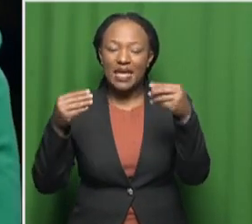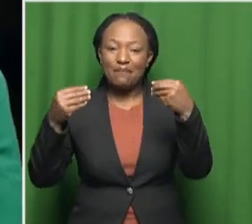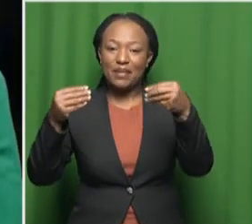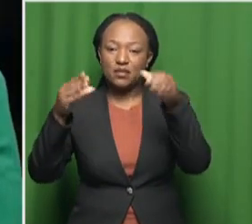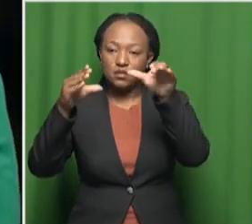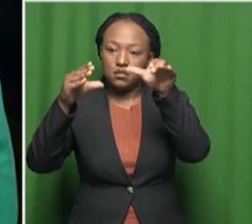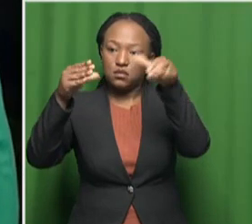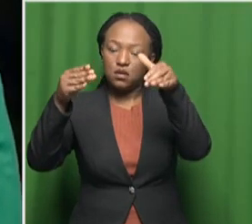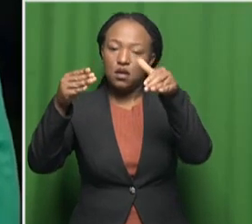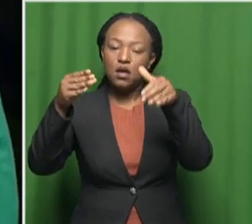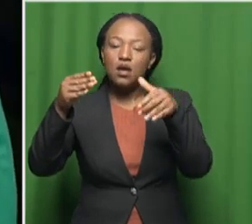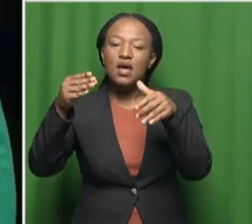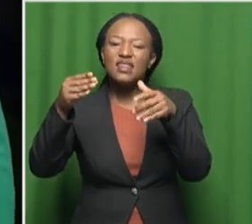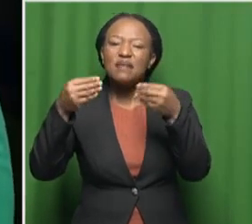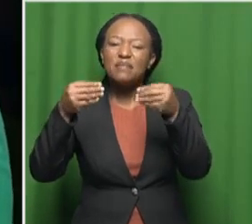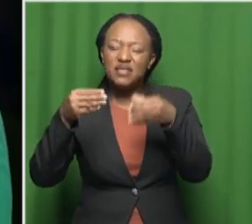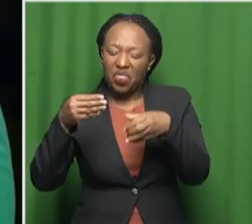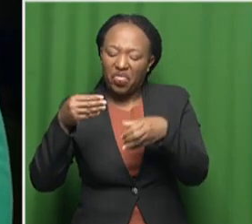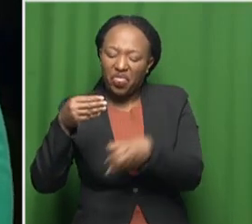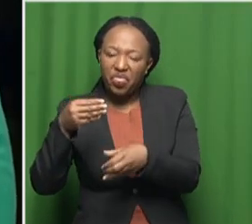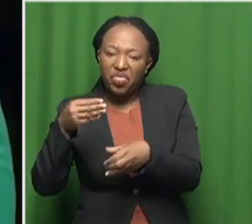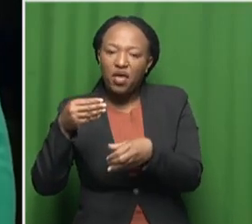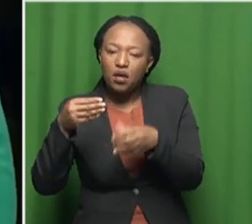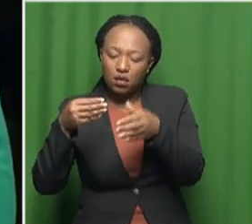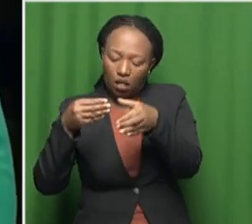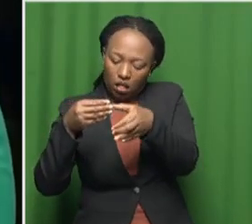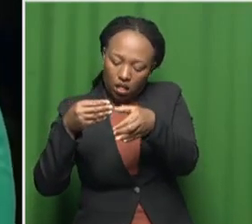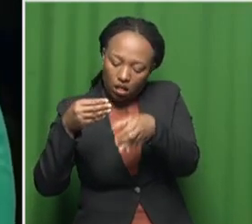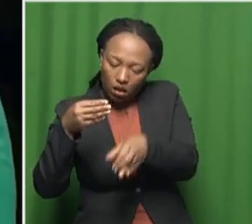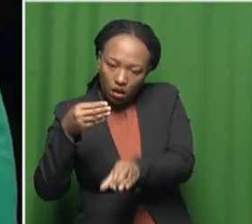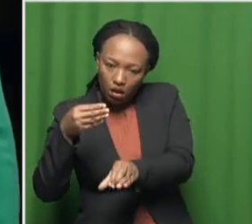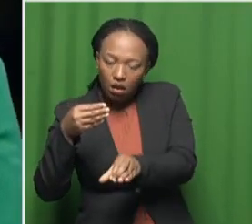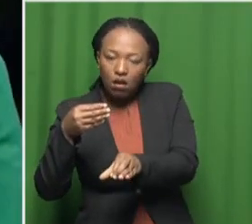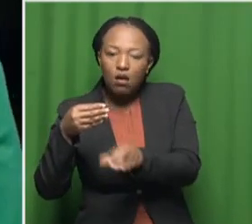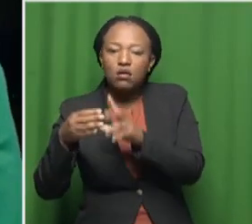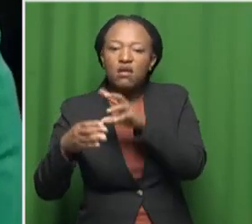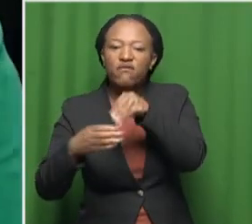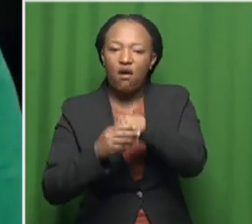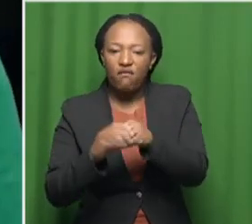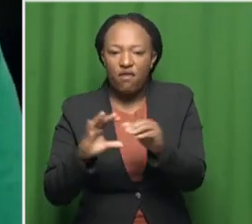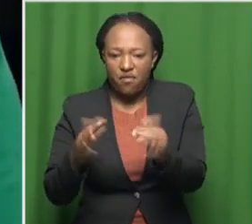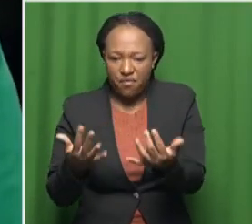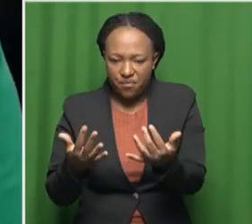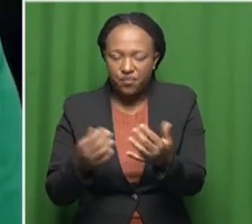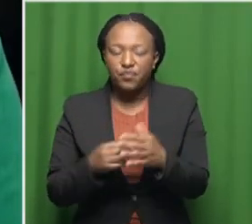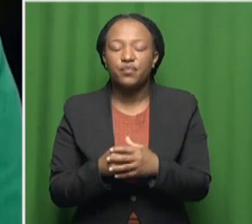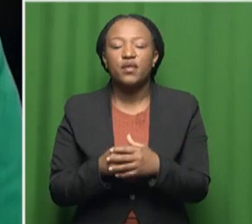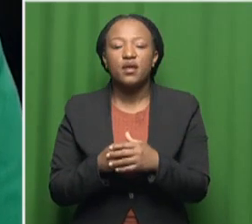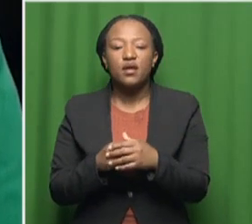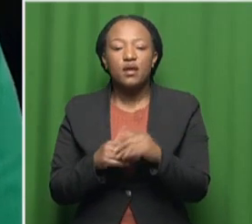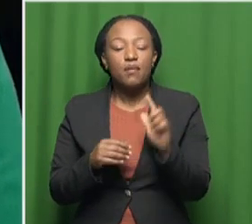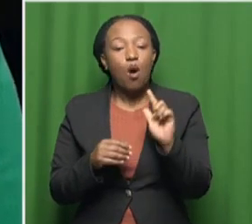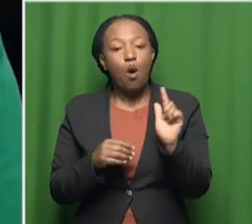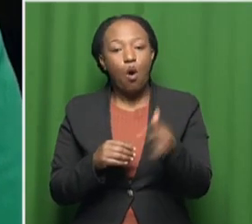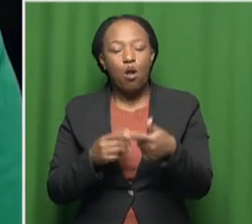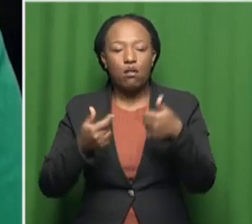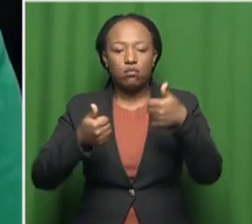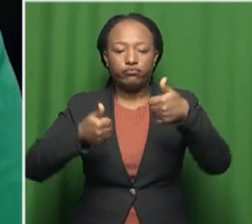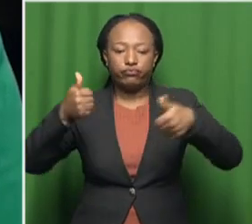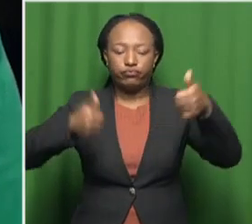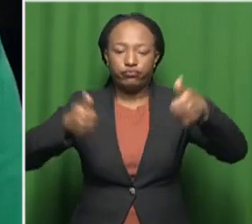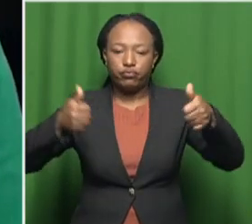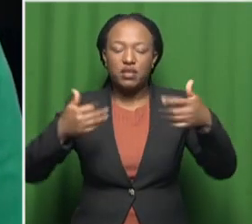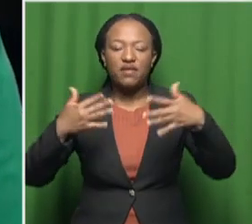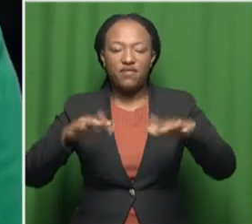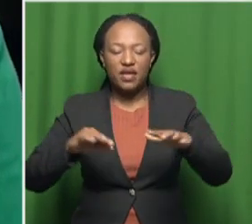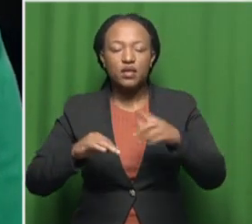do small businesses play in order for them to be able to participate? All the heads of states that spoke here yesterday, they emphasized